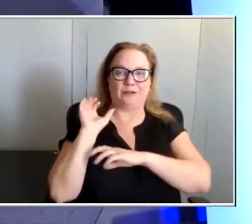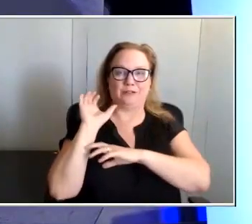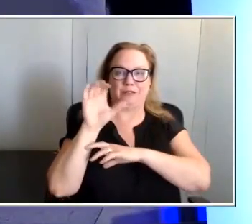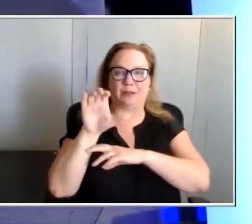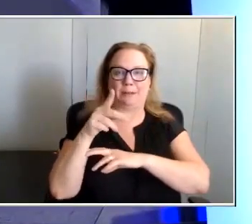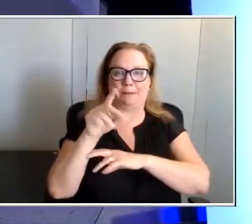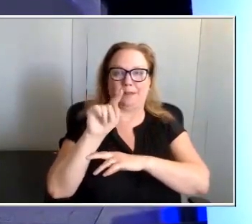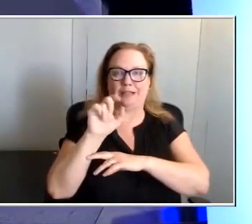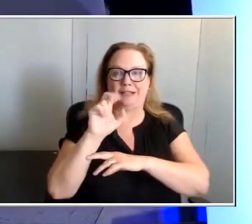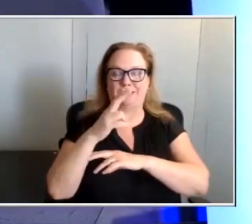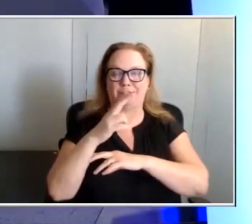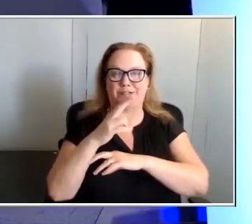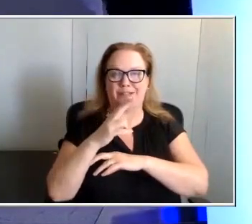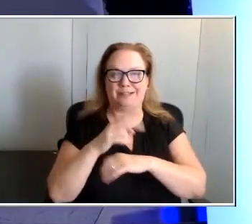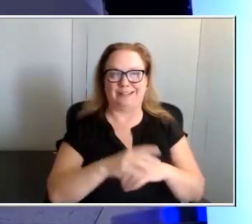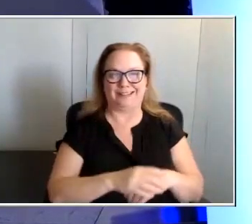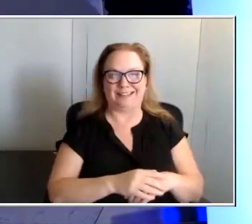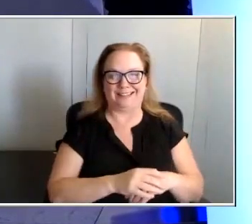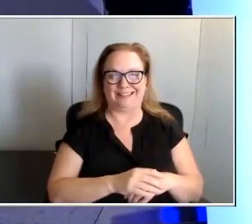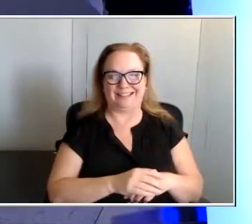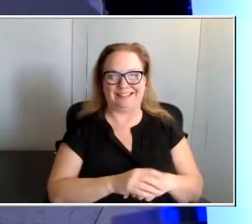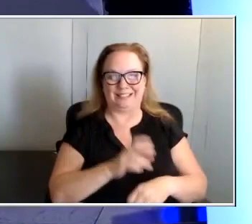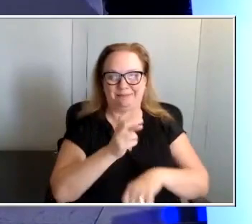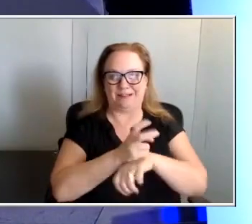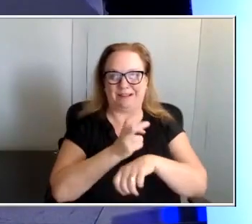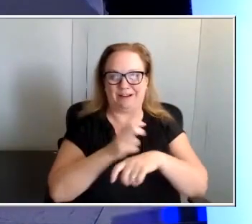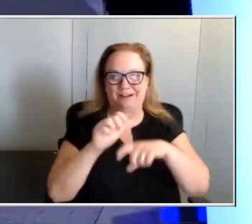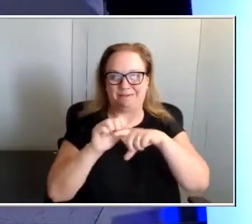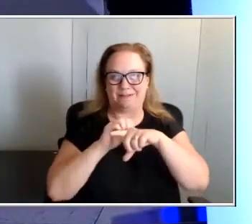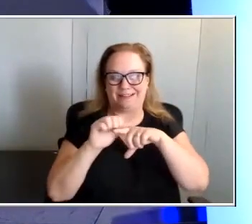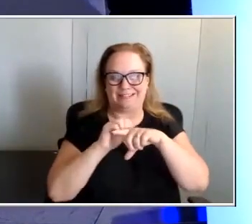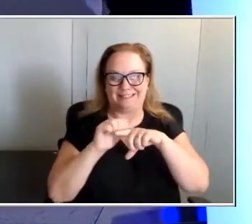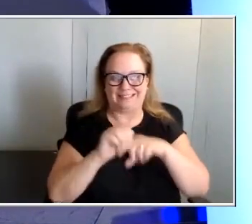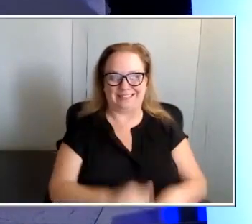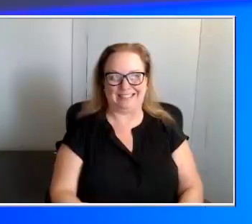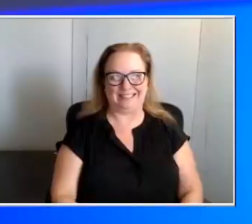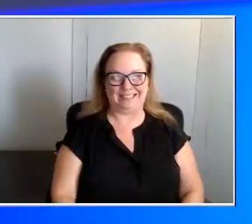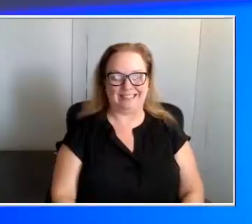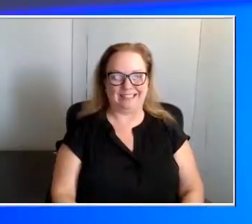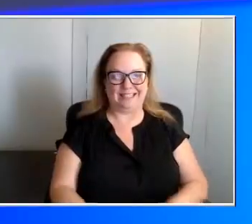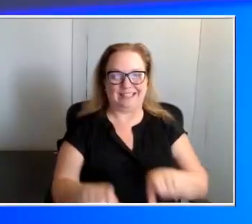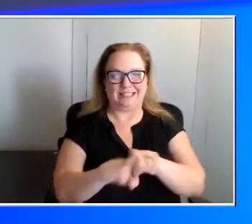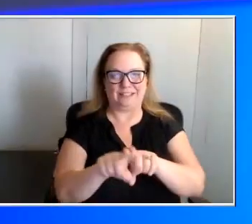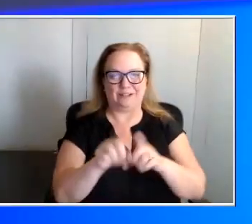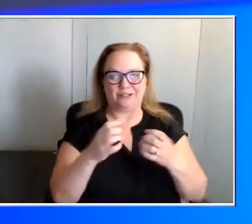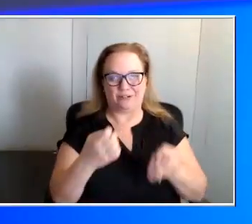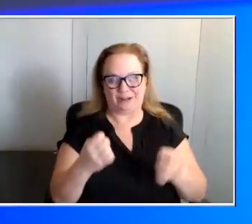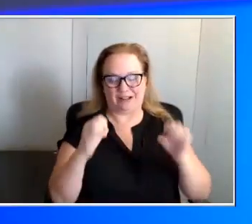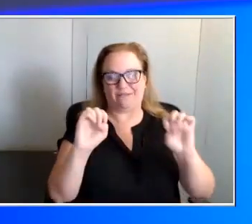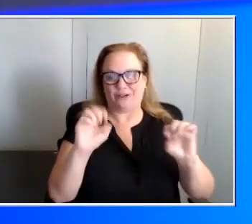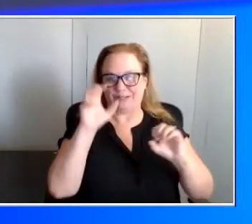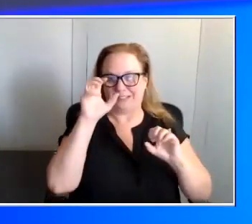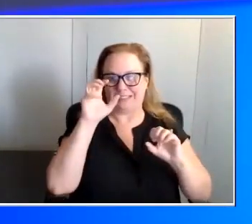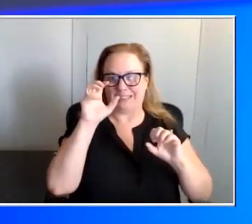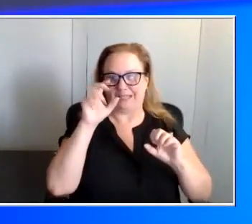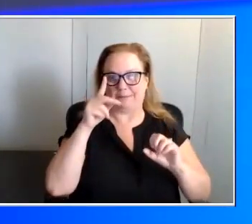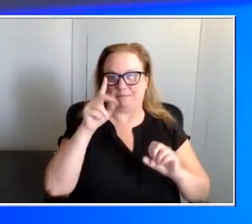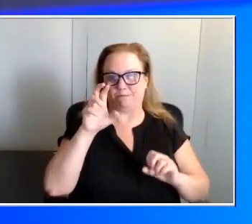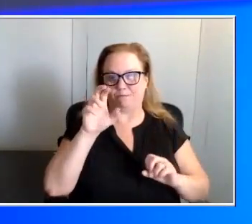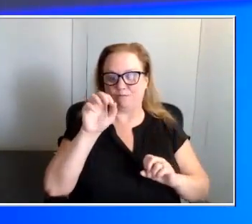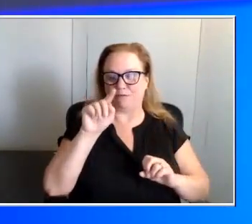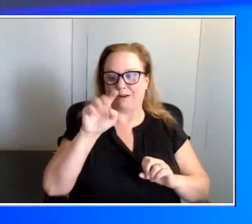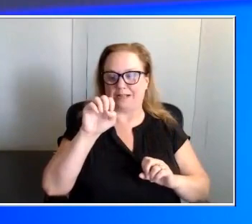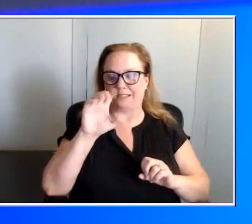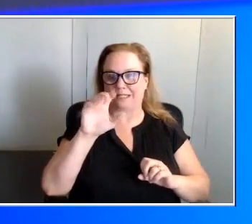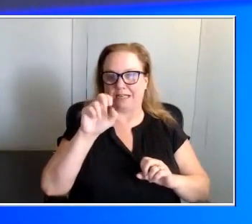do. He's over here talking about how hard it is to practice. Yeah, He's having a hard time. There's also an effort to get, prostate cancer patients,